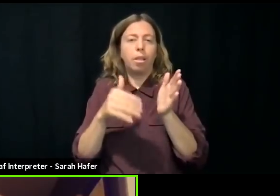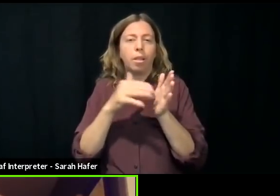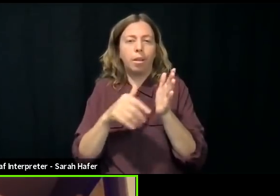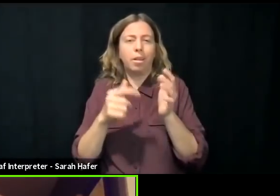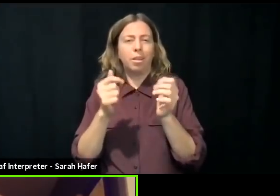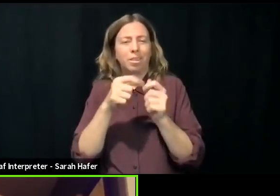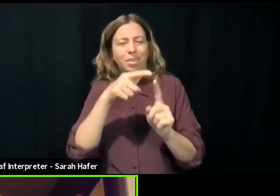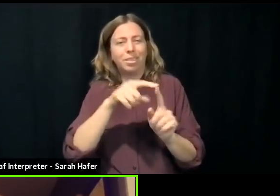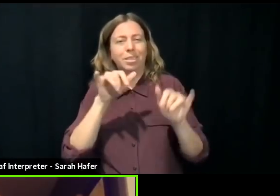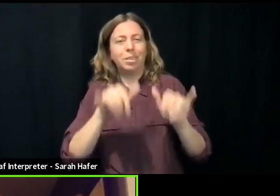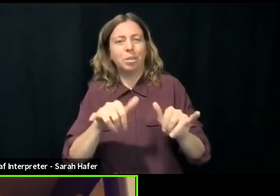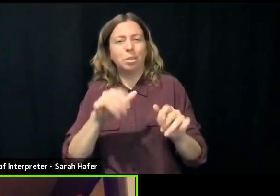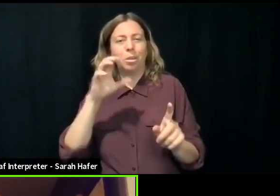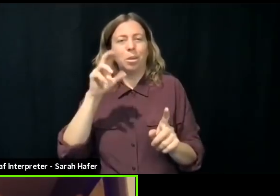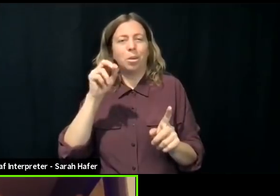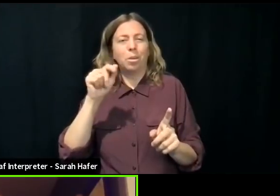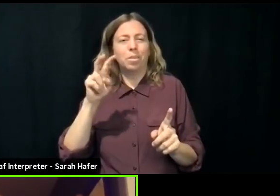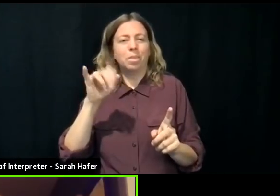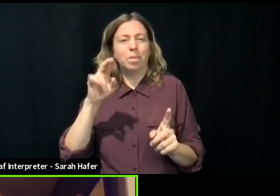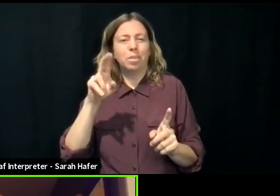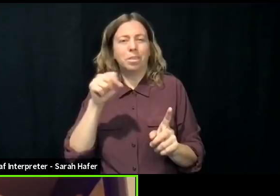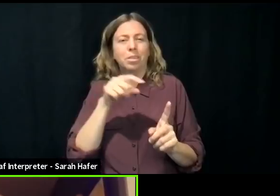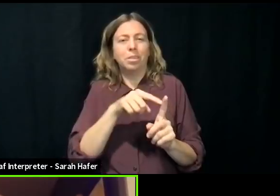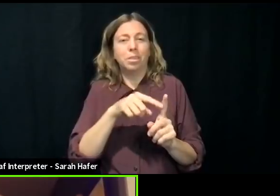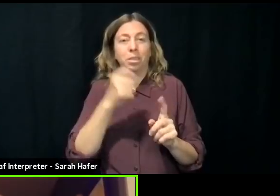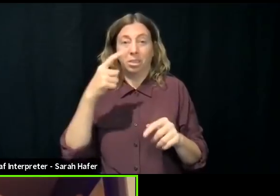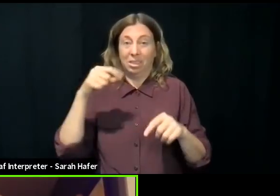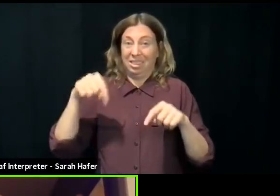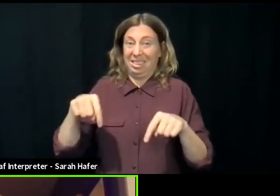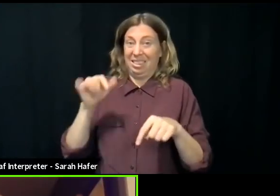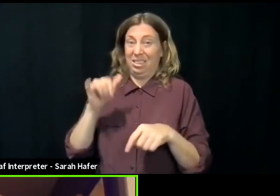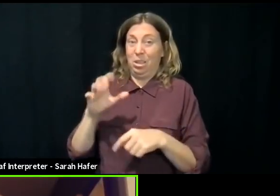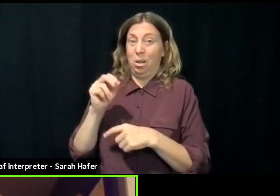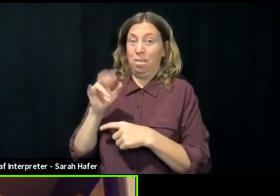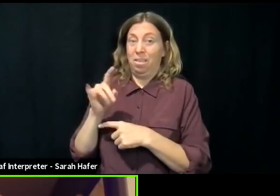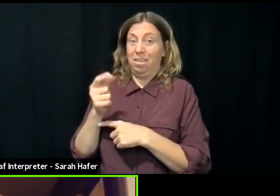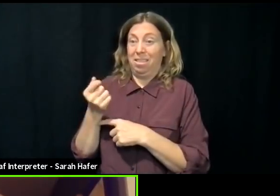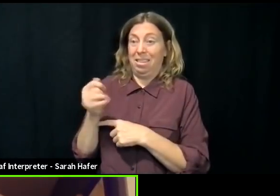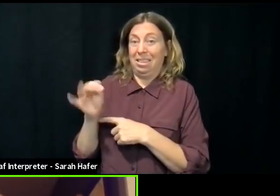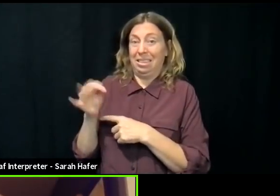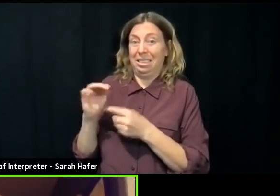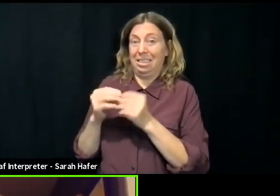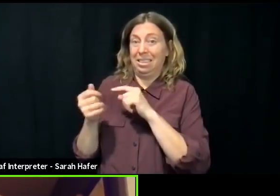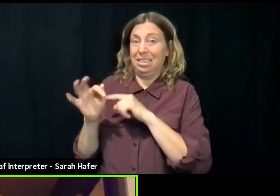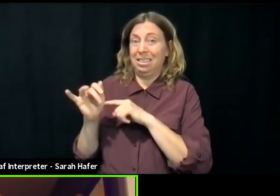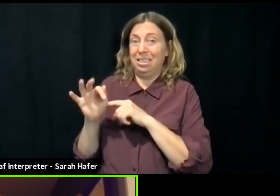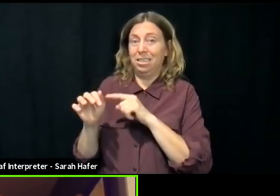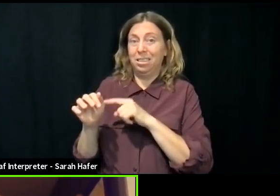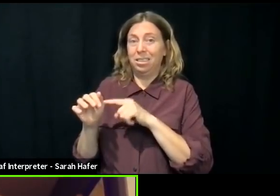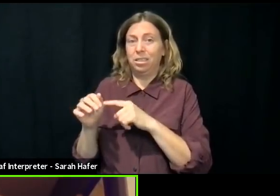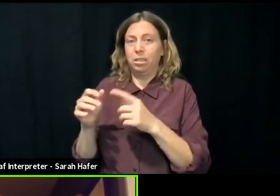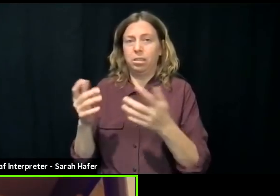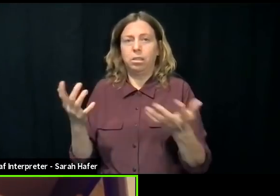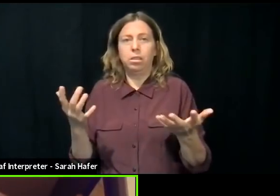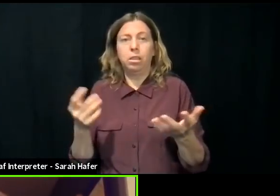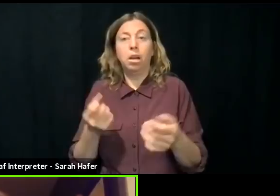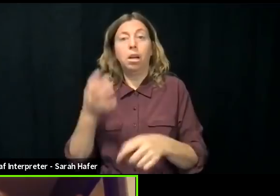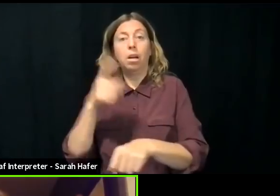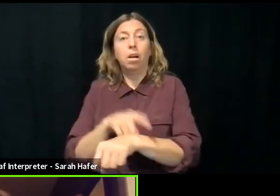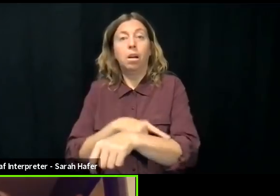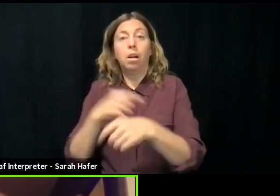know with this coronavirus how long natural immunity will last after the virus. But what we do know is that the